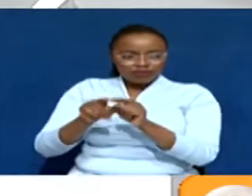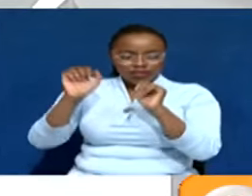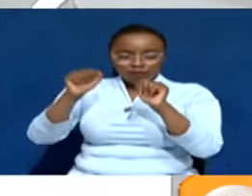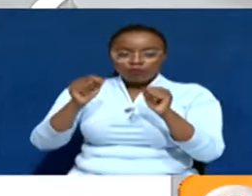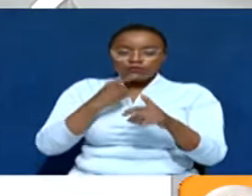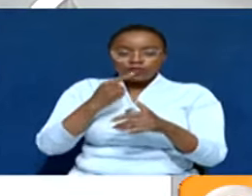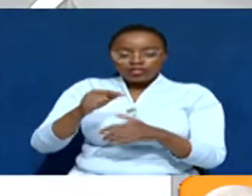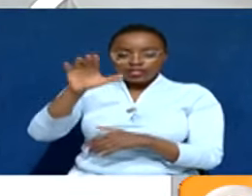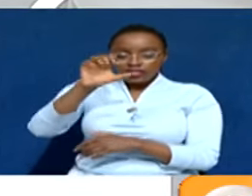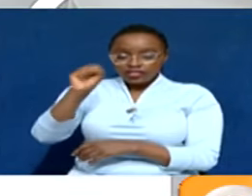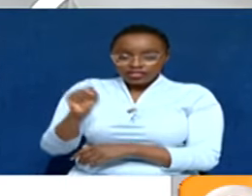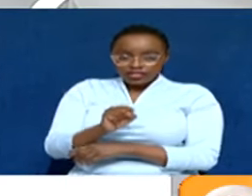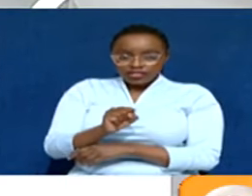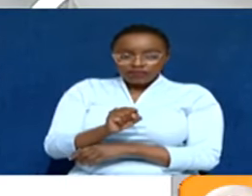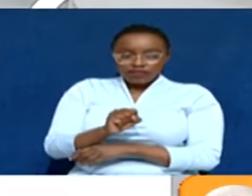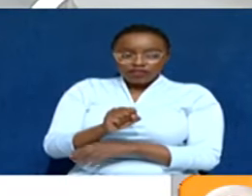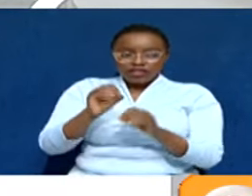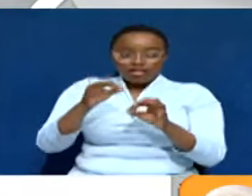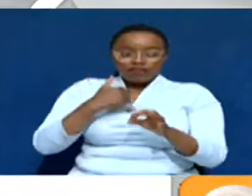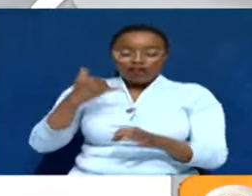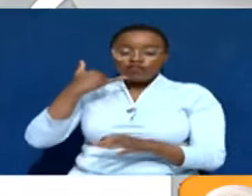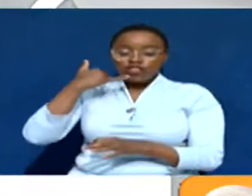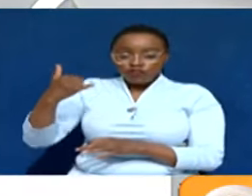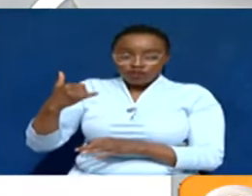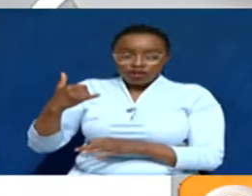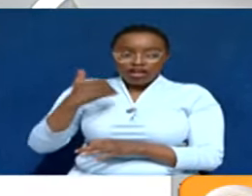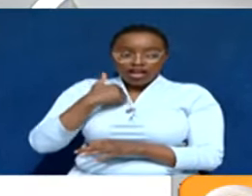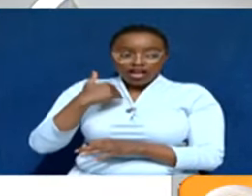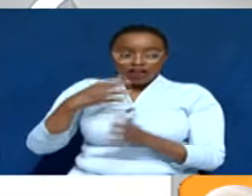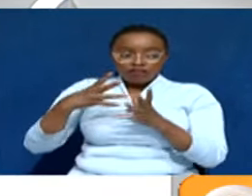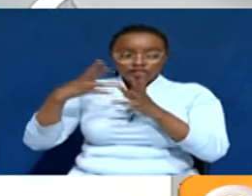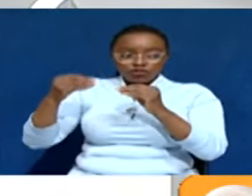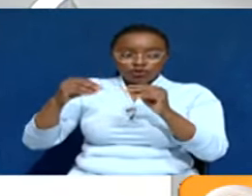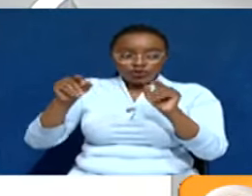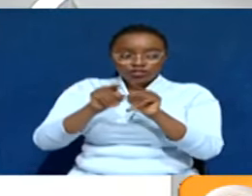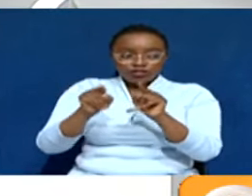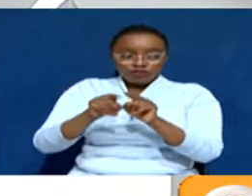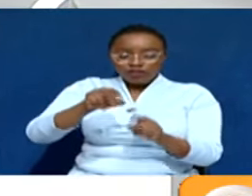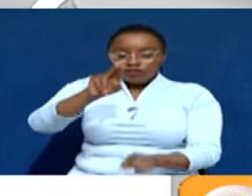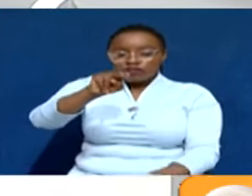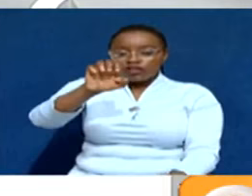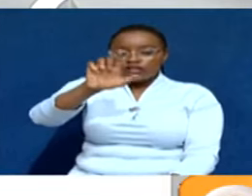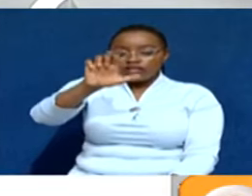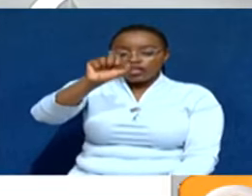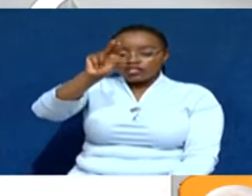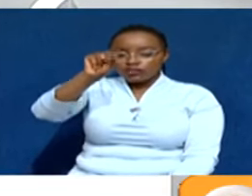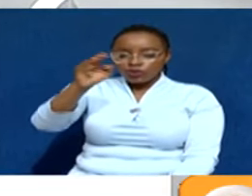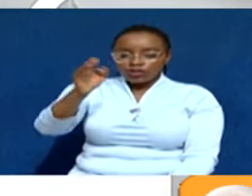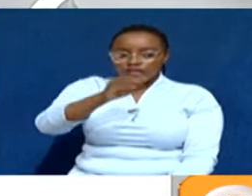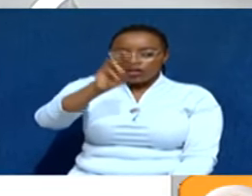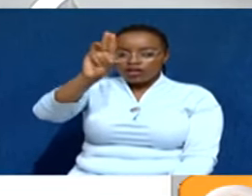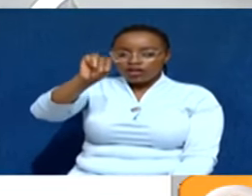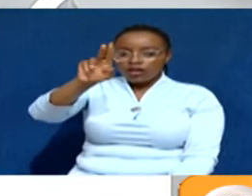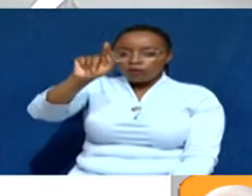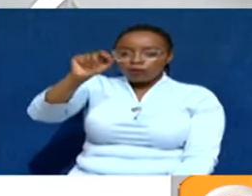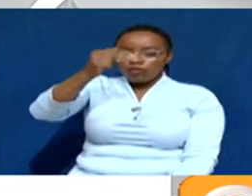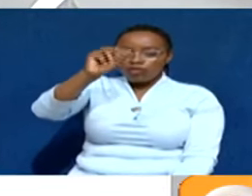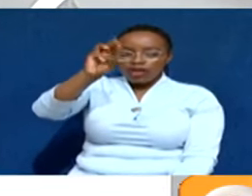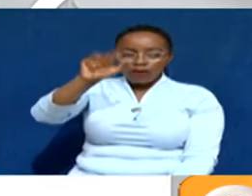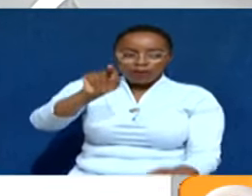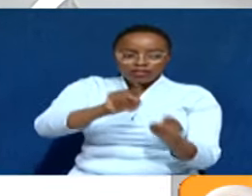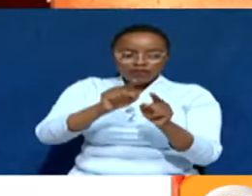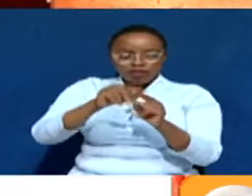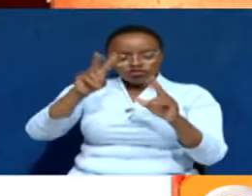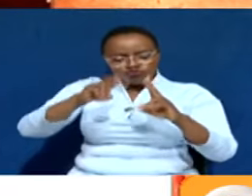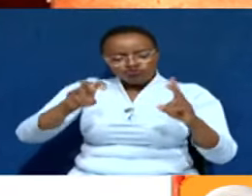I can tell Buona CS. Mwambie. Kama kuna simu yake hapo. Aingia kwa page ya Nelson Mudhama Miruki. Aingia hata wewe ukiingia sahi.